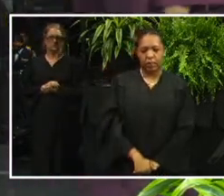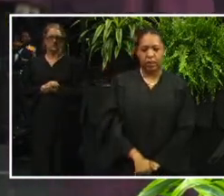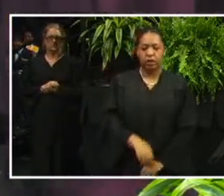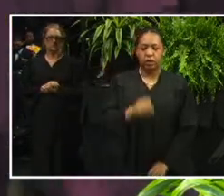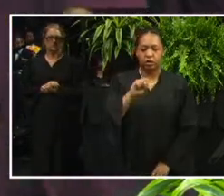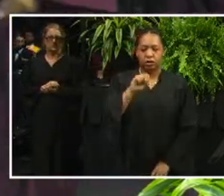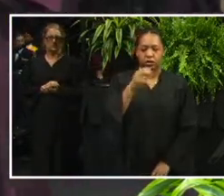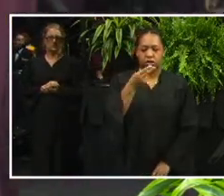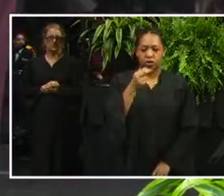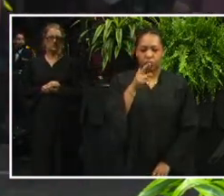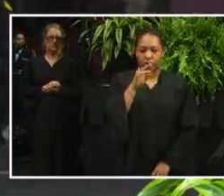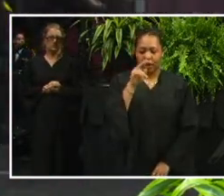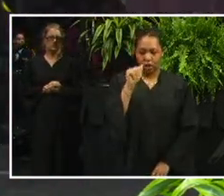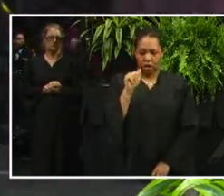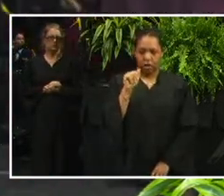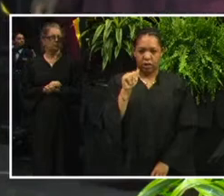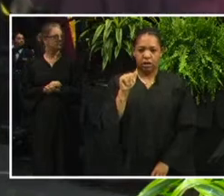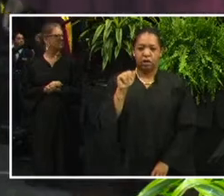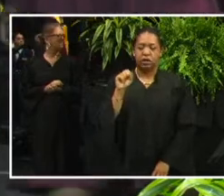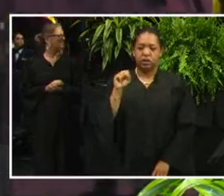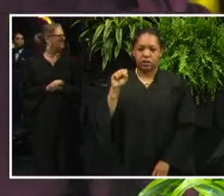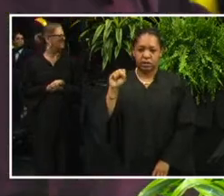Sharina Angenique Sebastian.